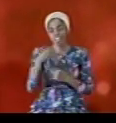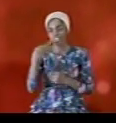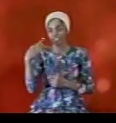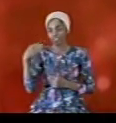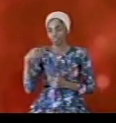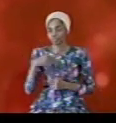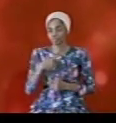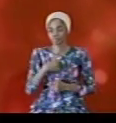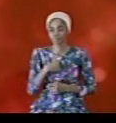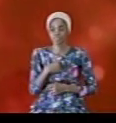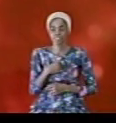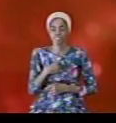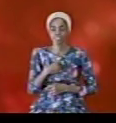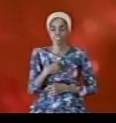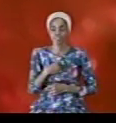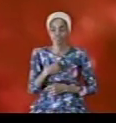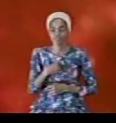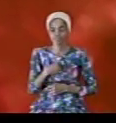inside.